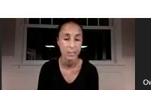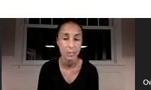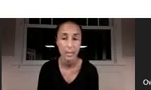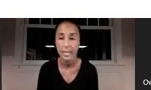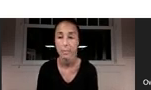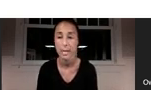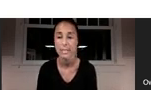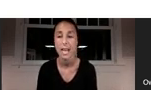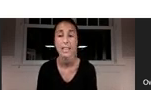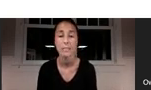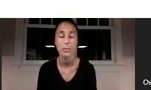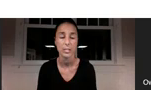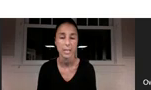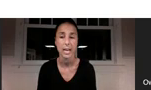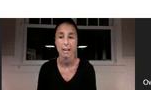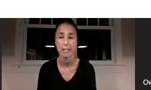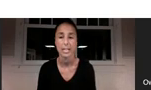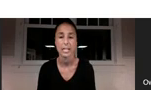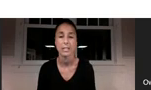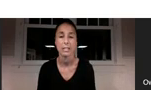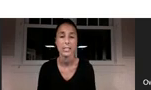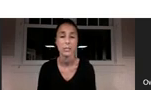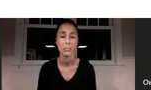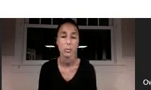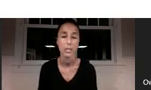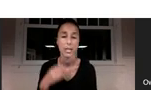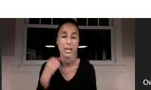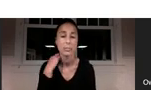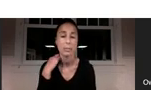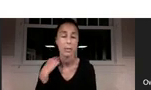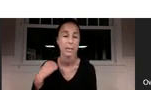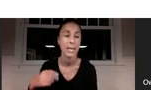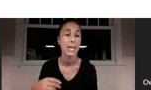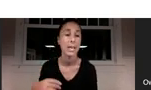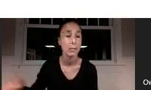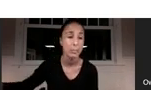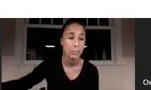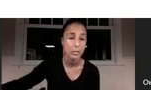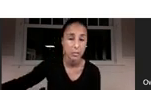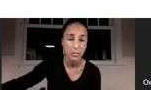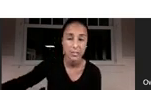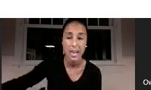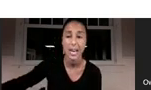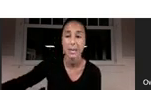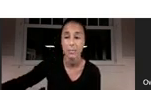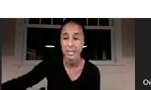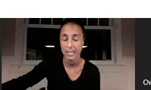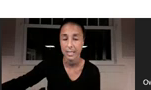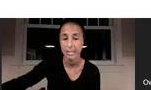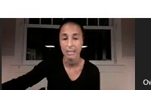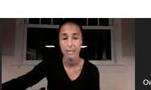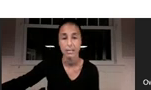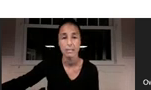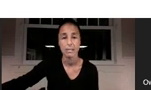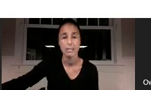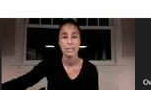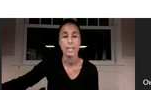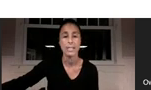the established floodplain limits and the forested areas along the eastern portion of the property. They will be preserved and